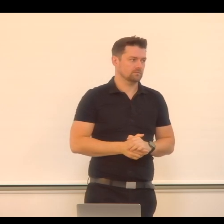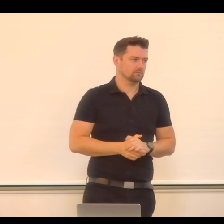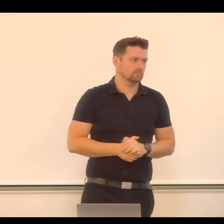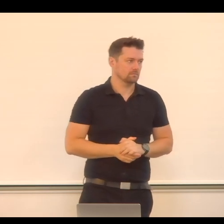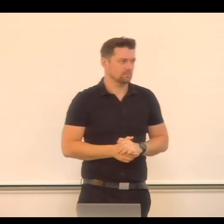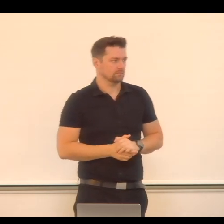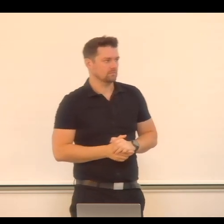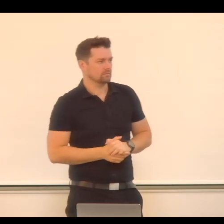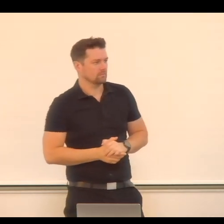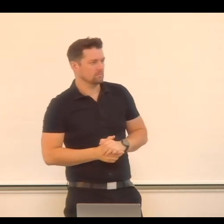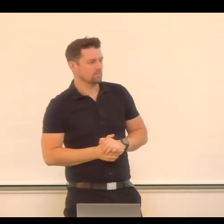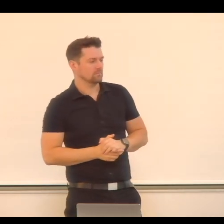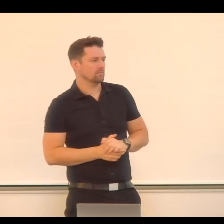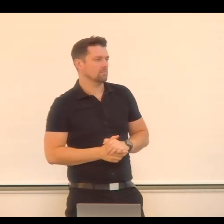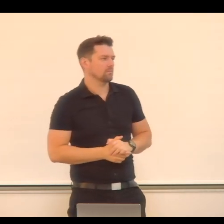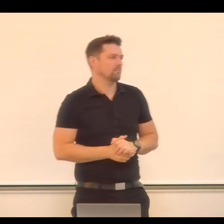Yeah. So,